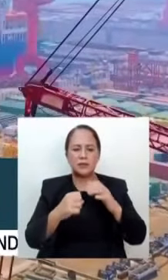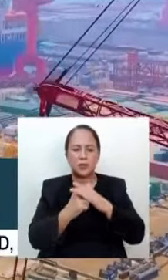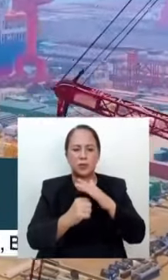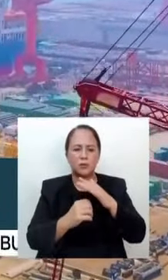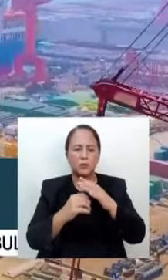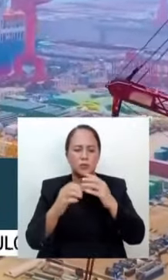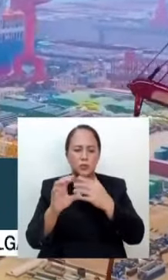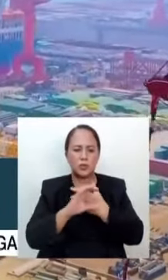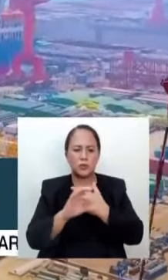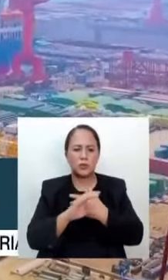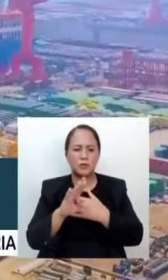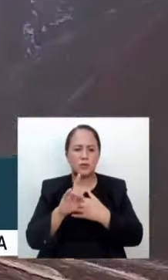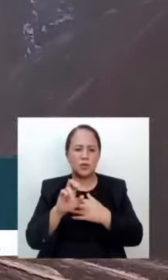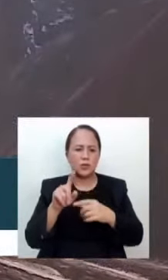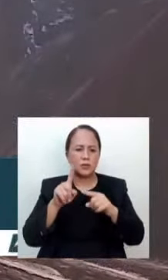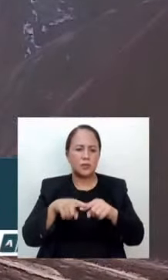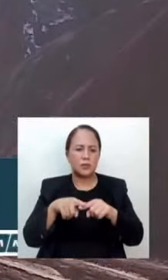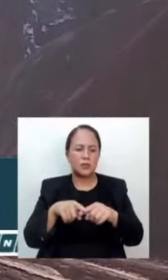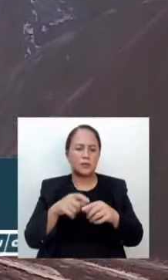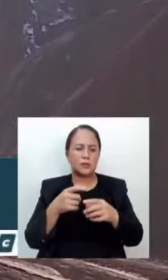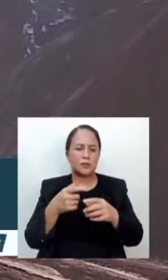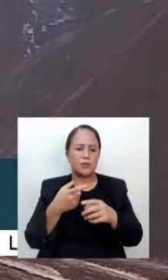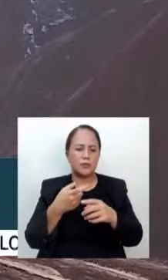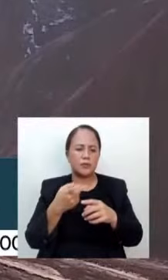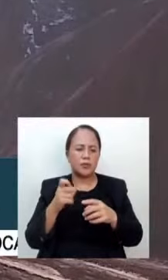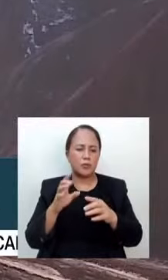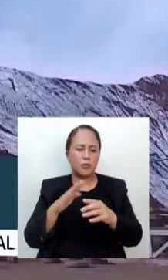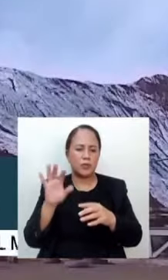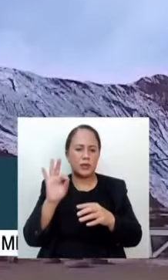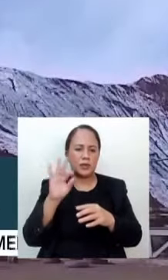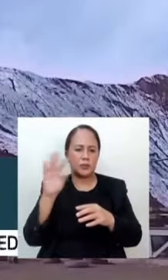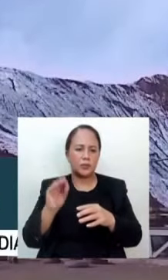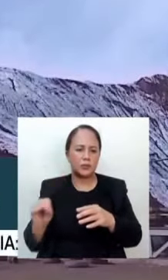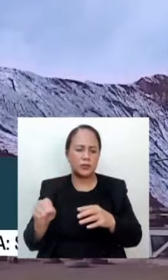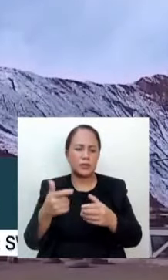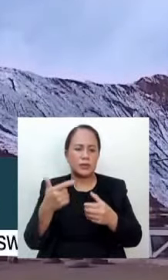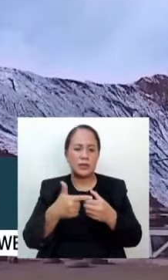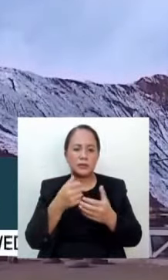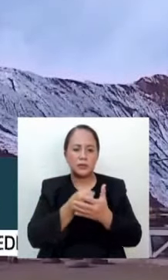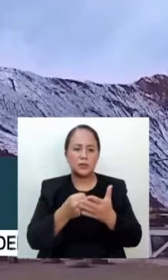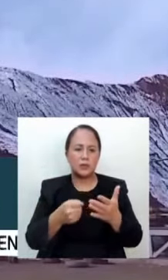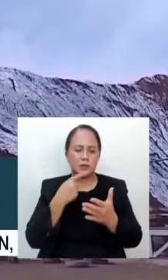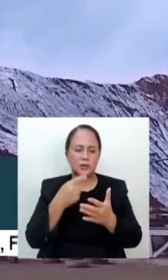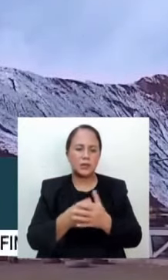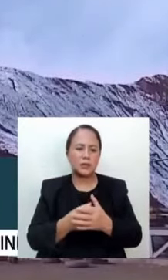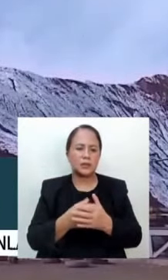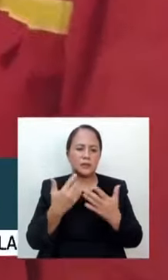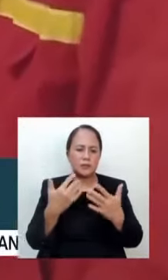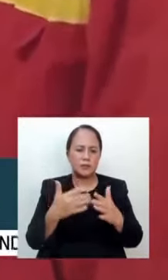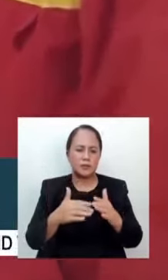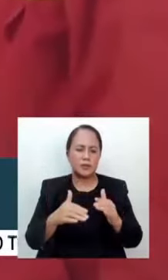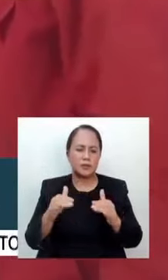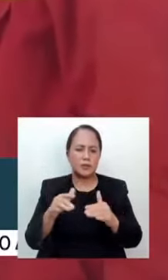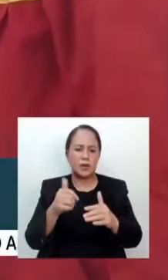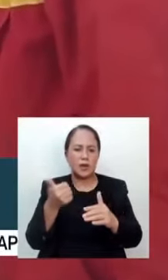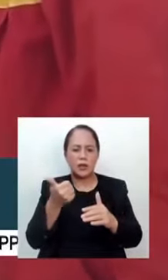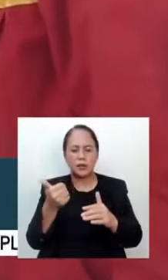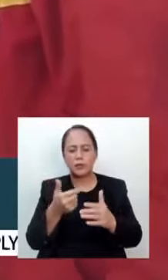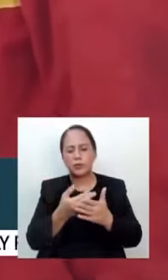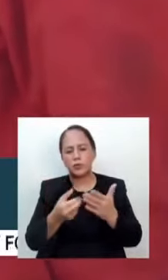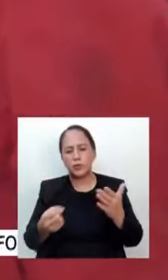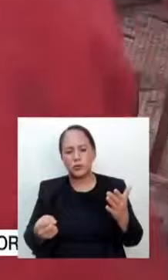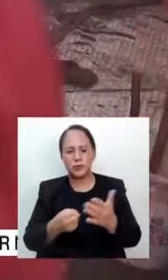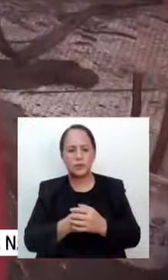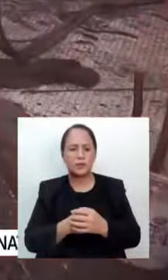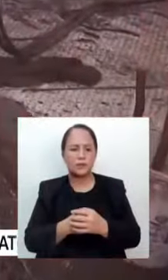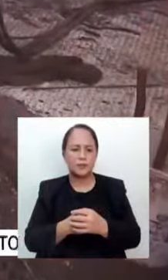which relies on Gazprom for more than 90% of its gas supply, said it has taken steps to find alternative